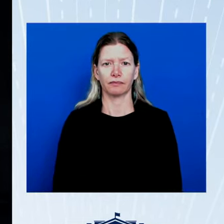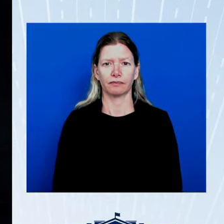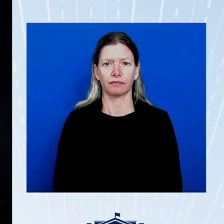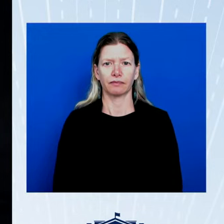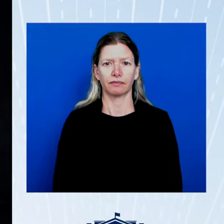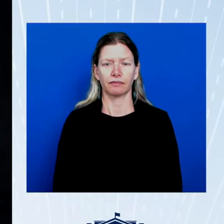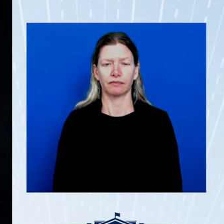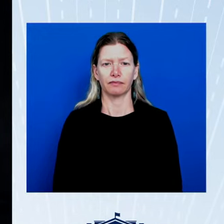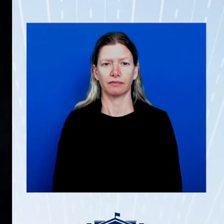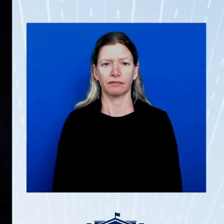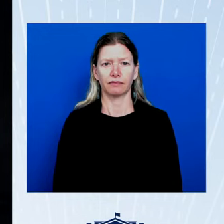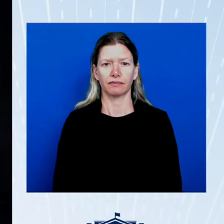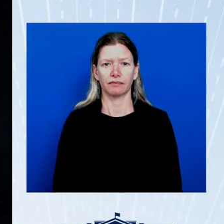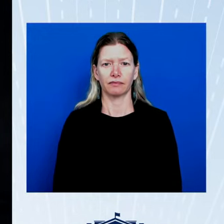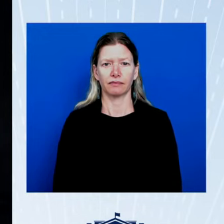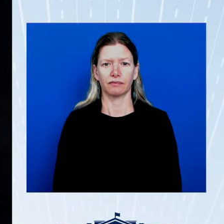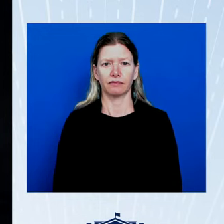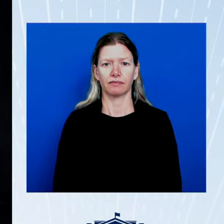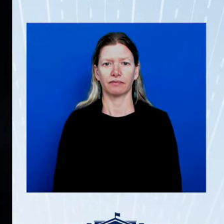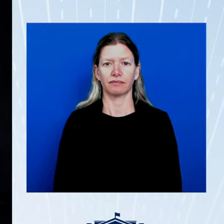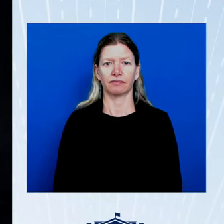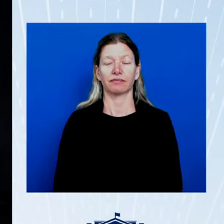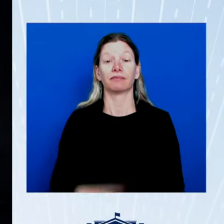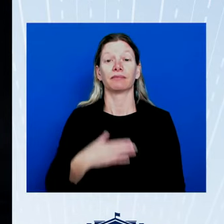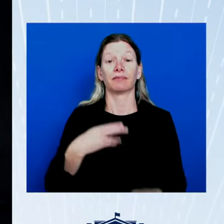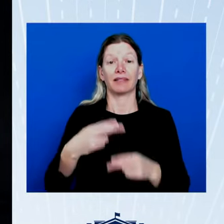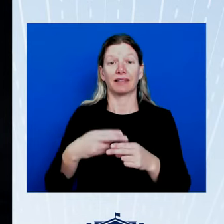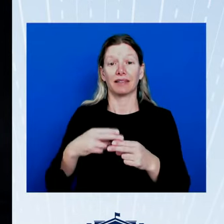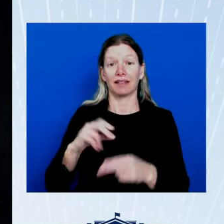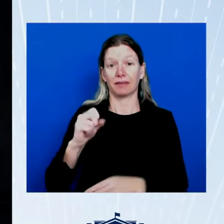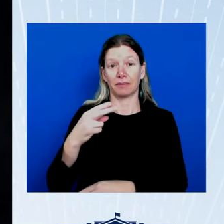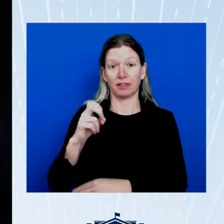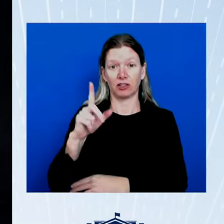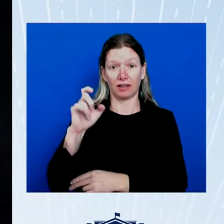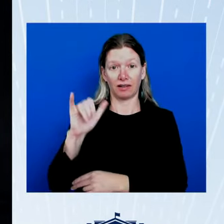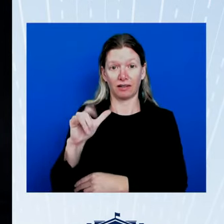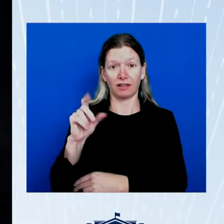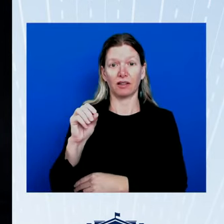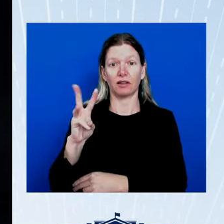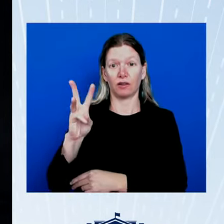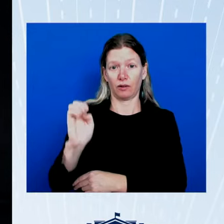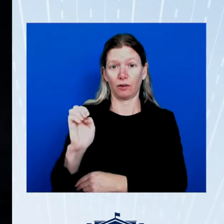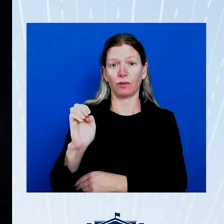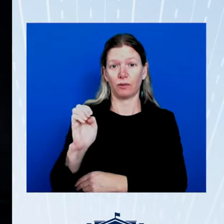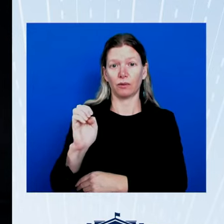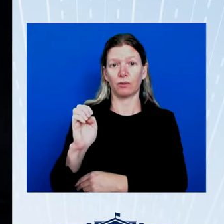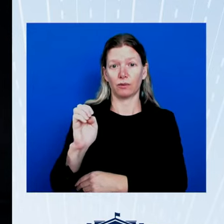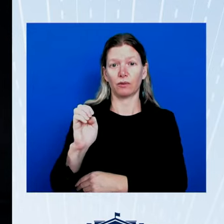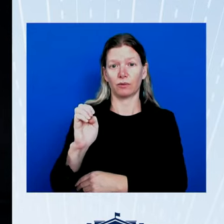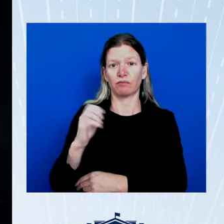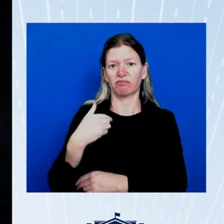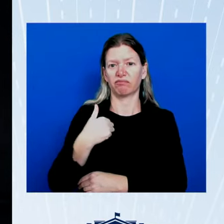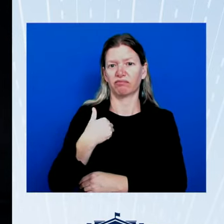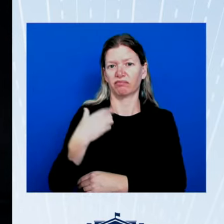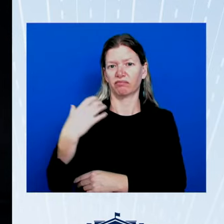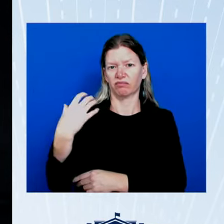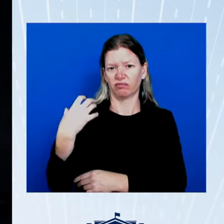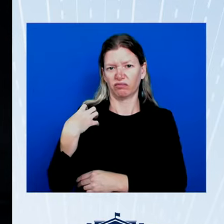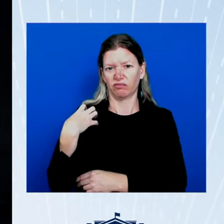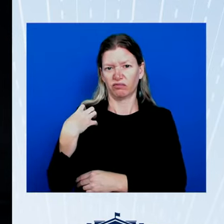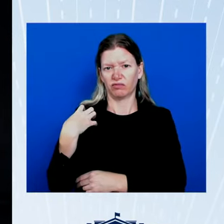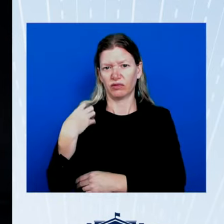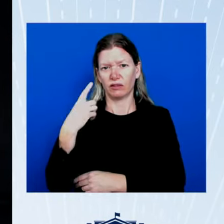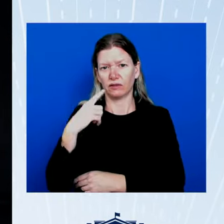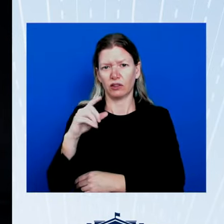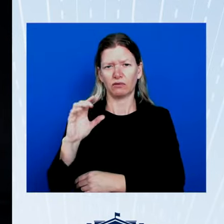My name is Shelley Lowe. I'm Navajo. I'm originally from Ganado, Arizona, and I'm chair of the National Endowment for the Humanities. It is such a pleasure to be in this room